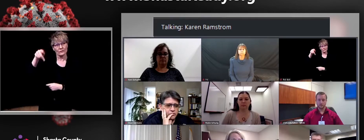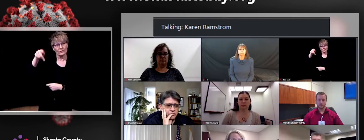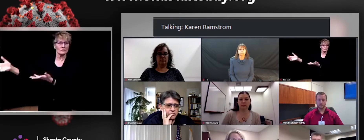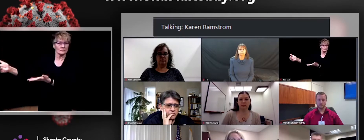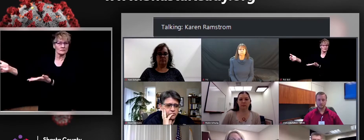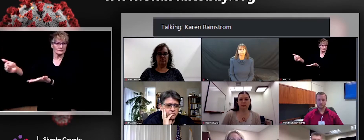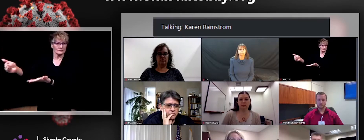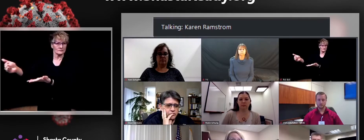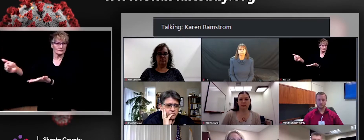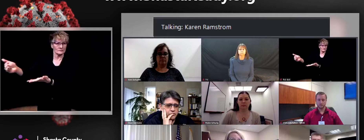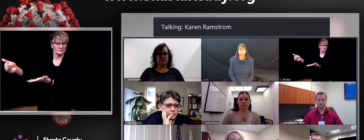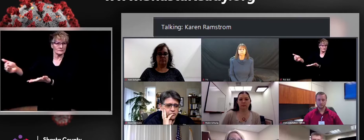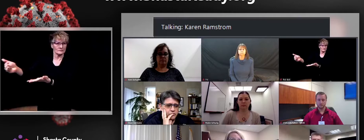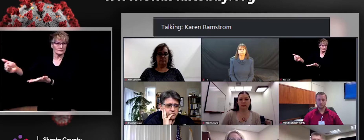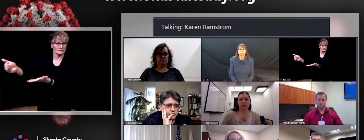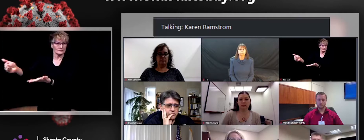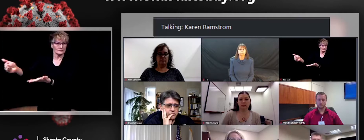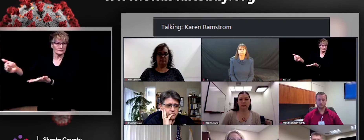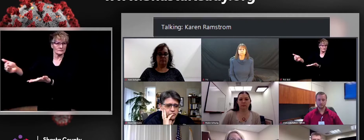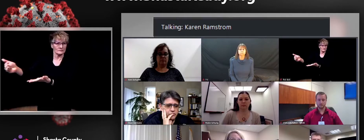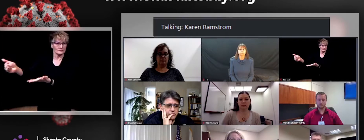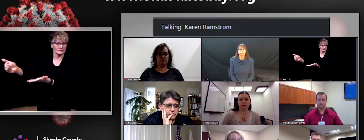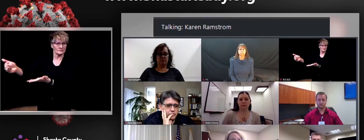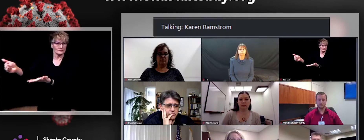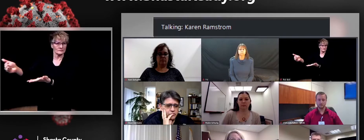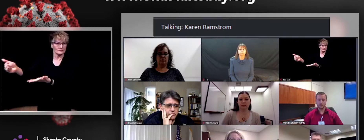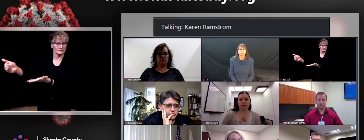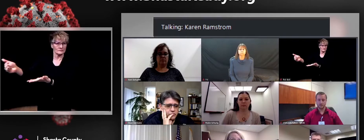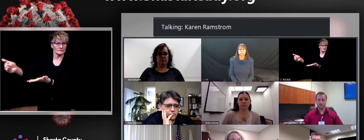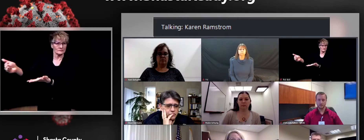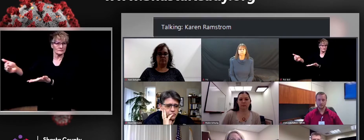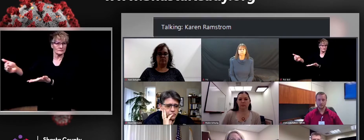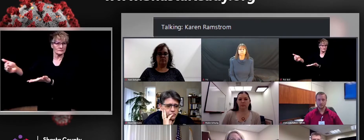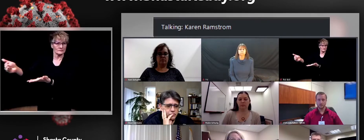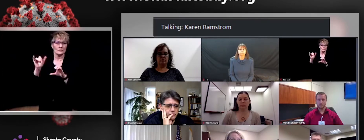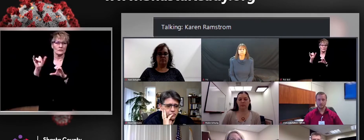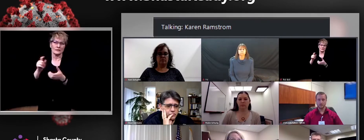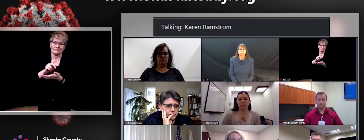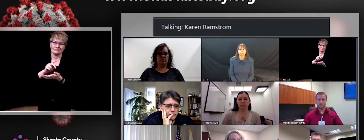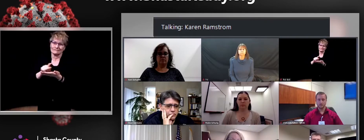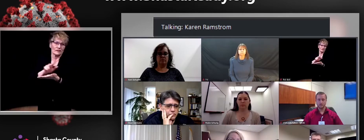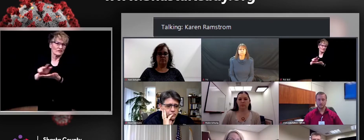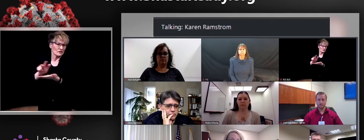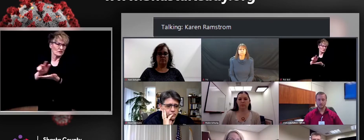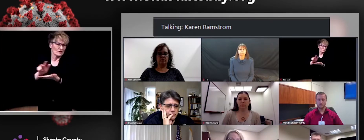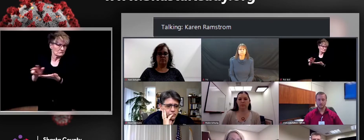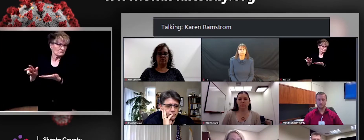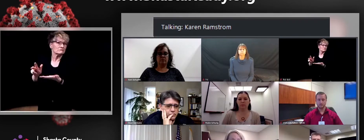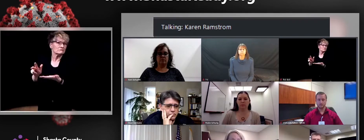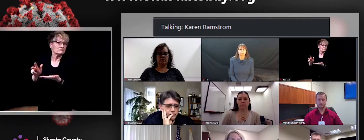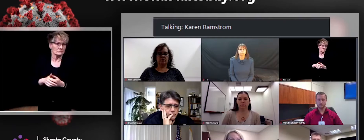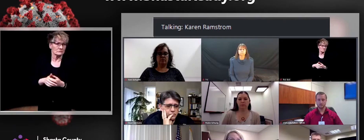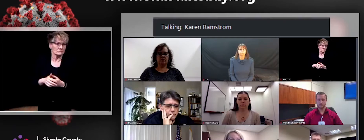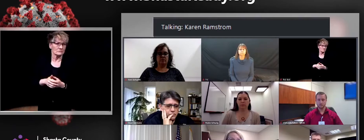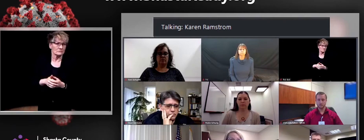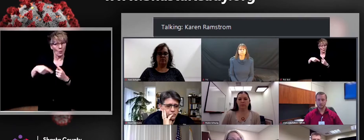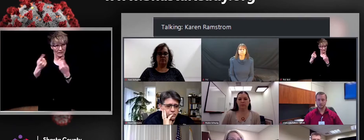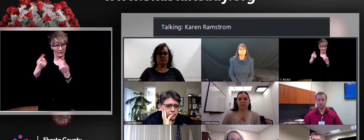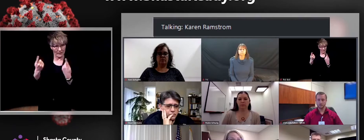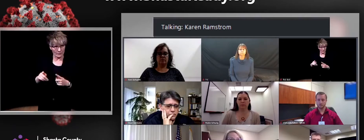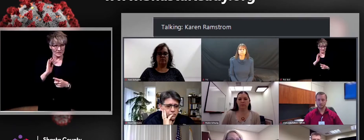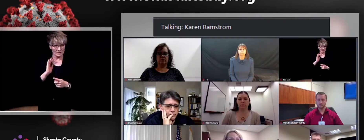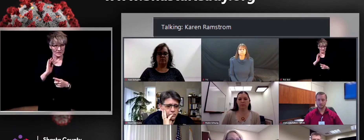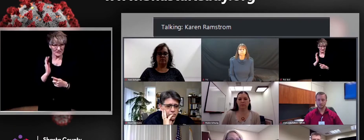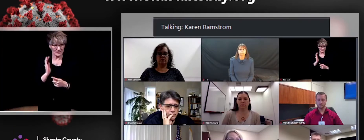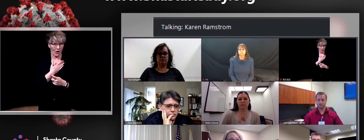that program, and they do that every few weeks. And so those weeks, oftentimes our vaccine allocation goes down. But the good